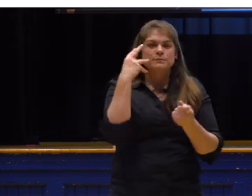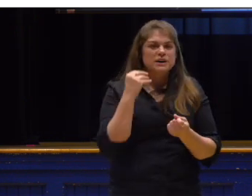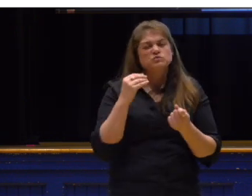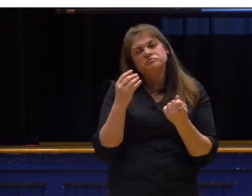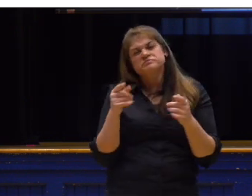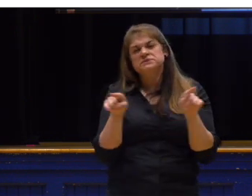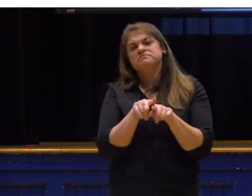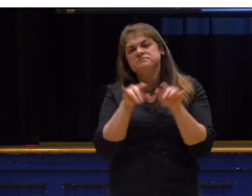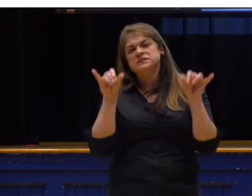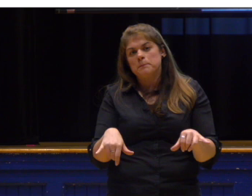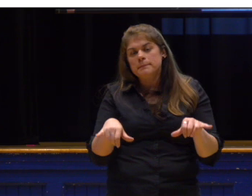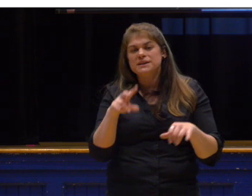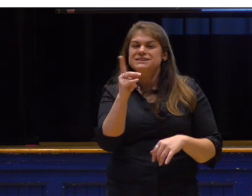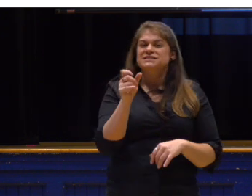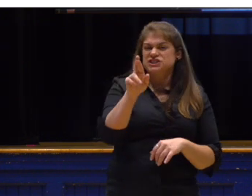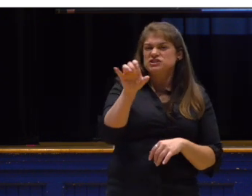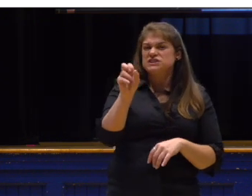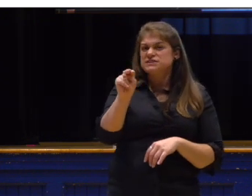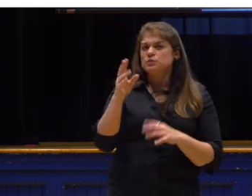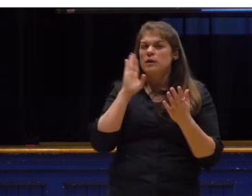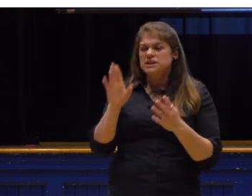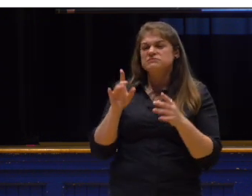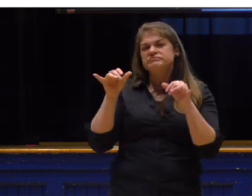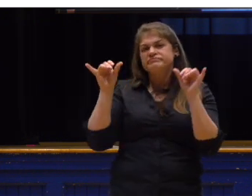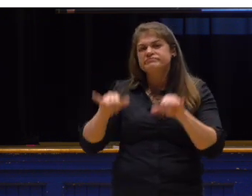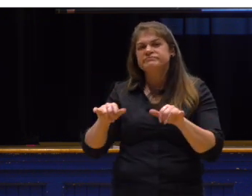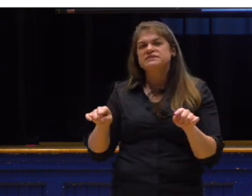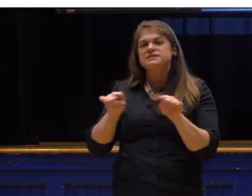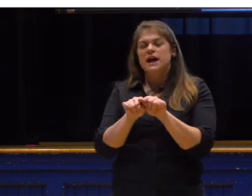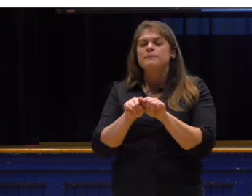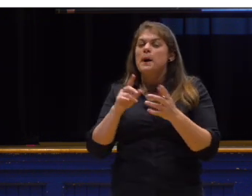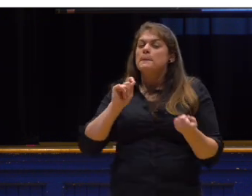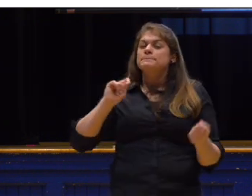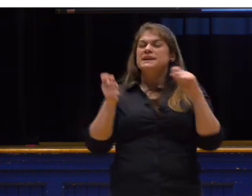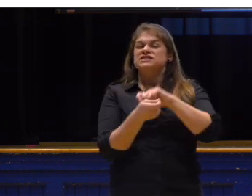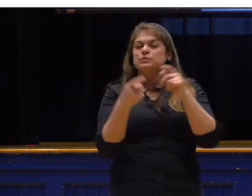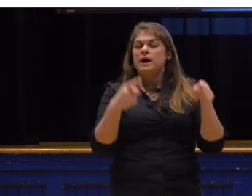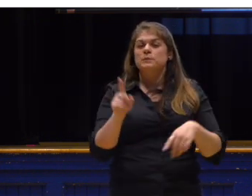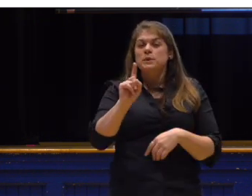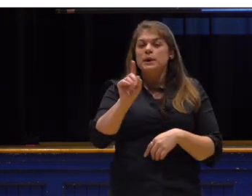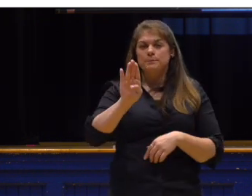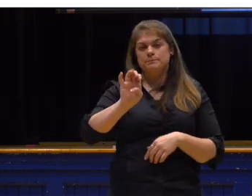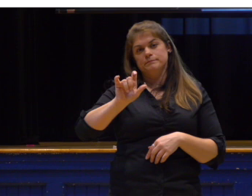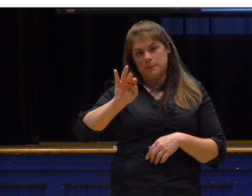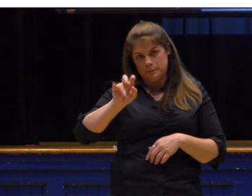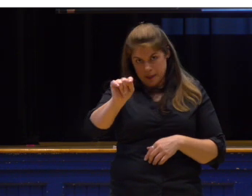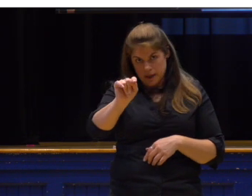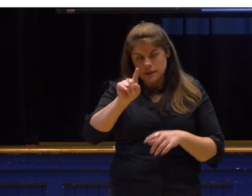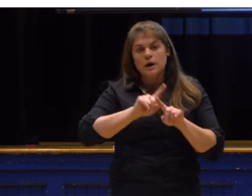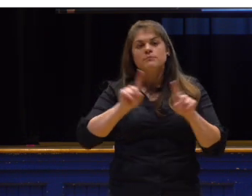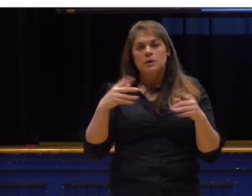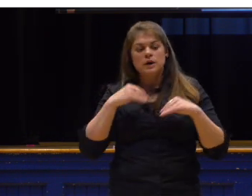Dickinson Street is going to be very, very similar. Our major changes are going to be on Belmont, and we'll talk about that. But we are installing all